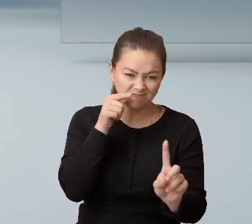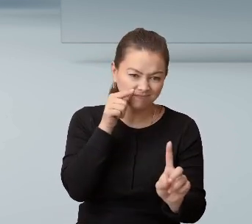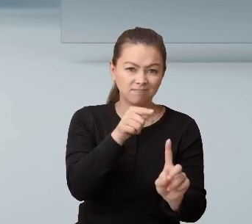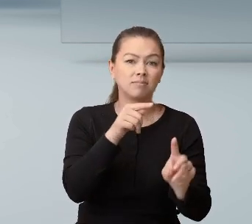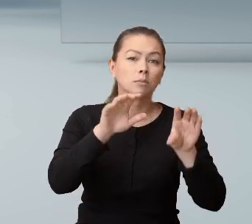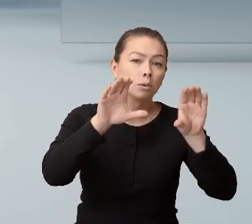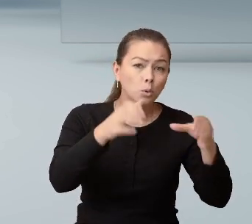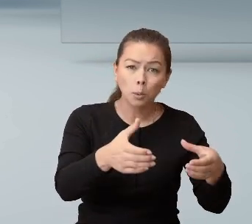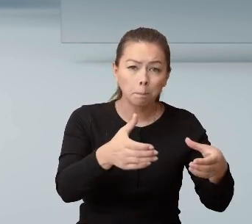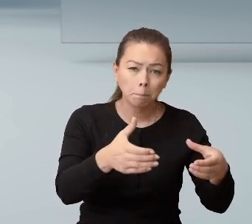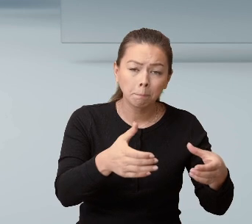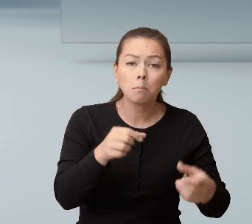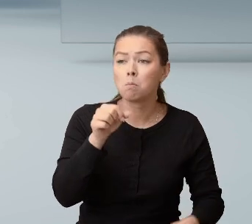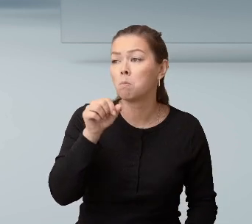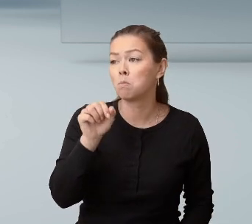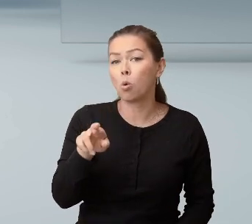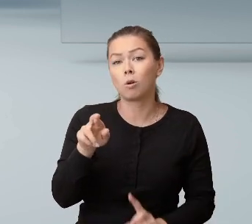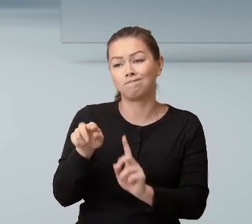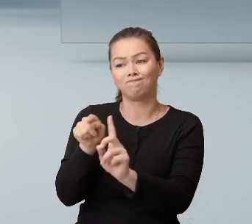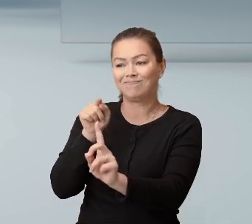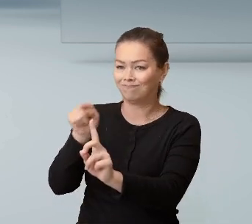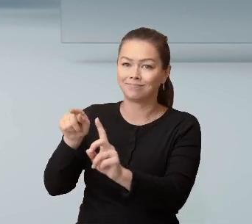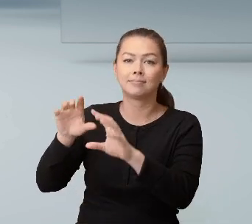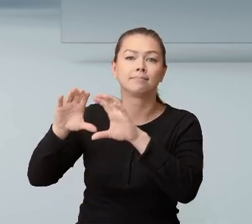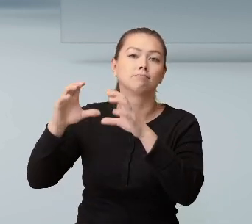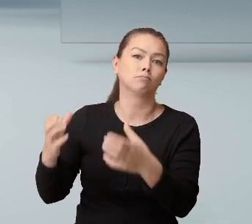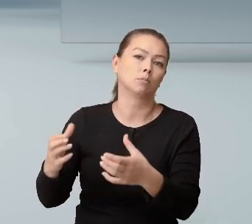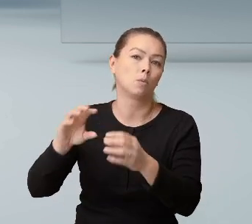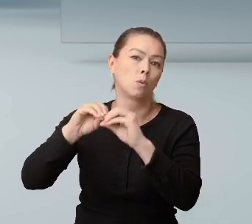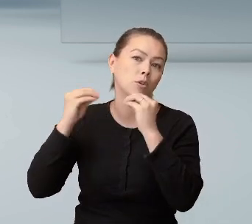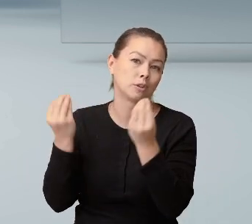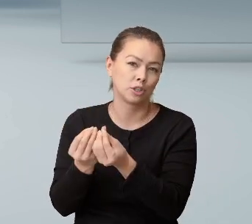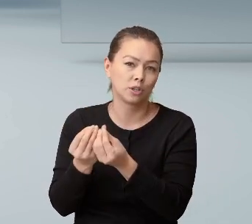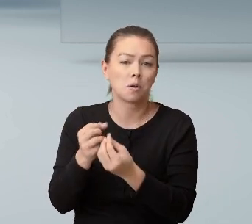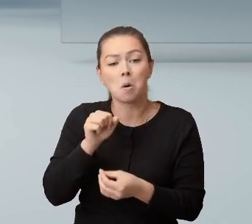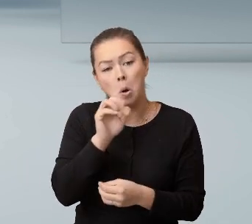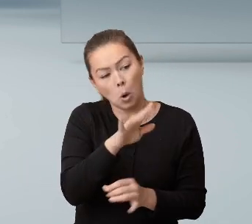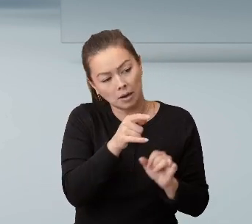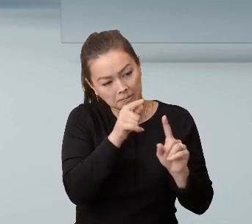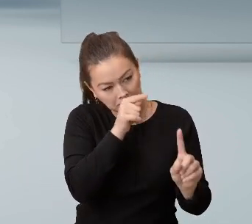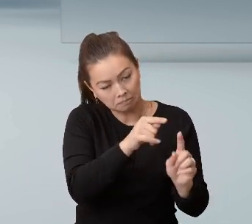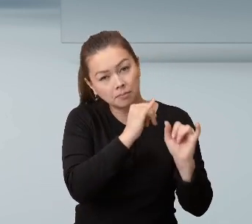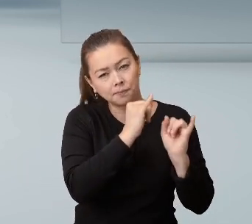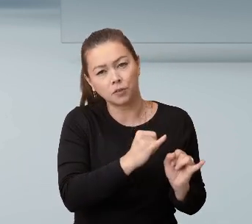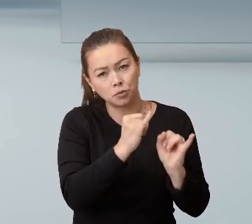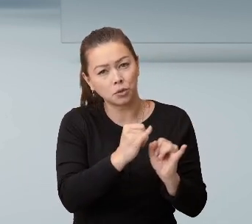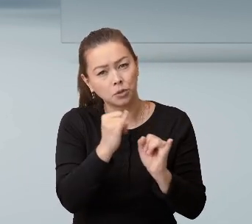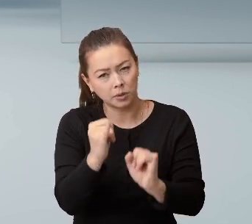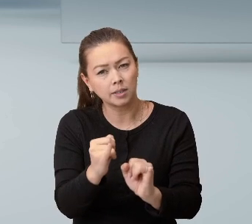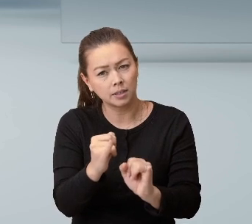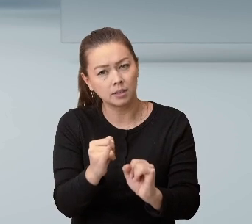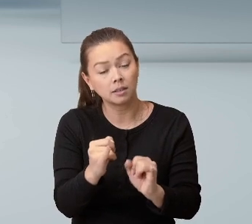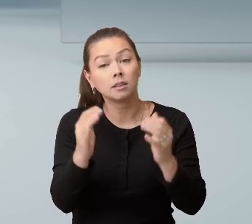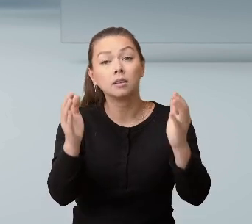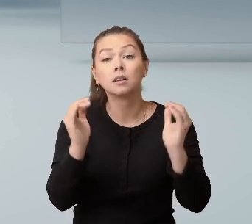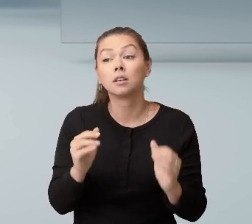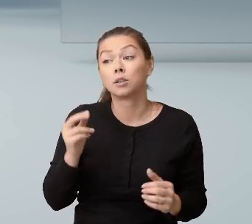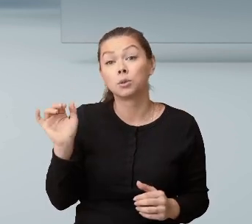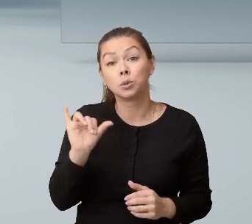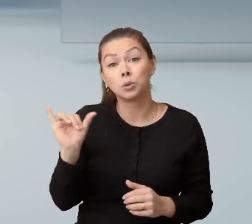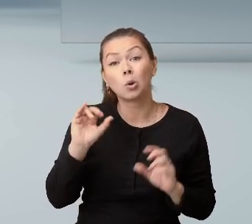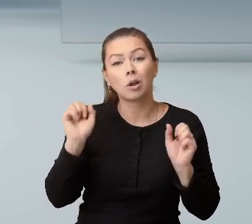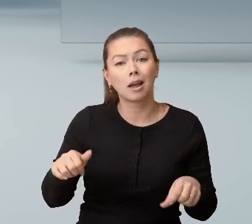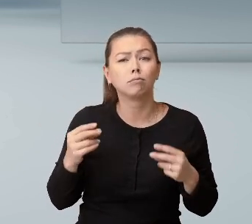say, a group, or maybe the whole organization, or specific individuals if needed. And it can also